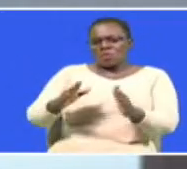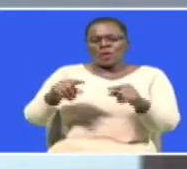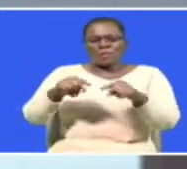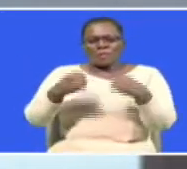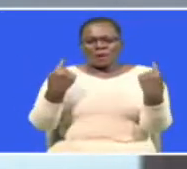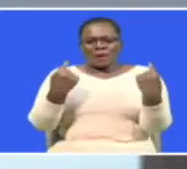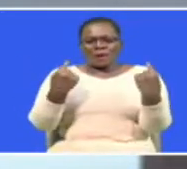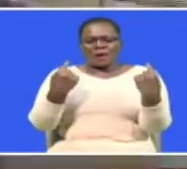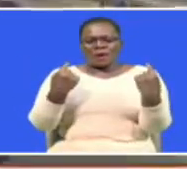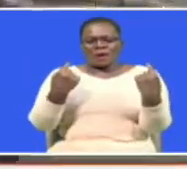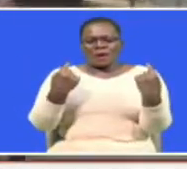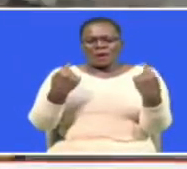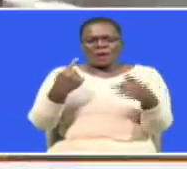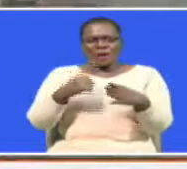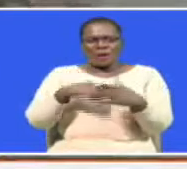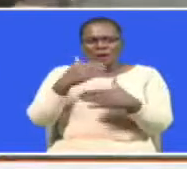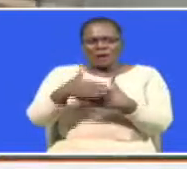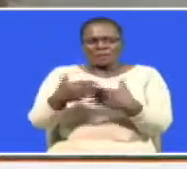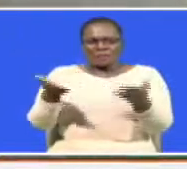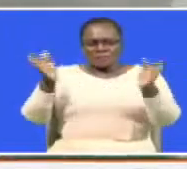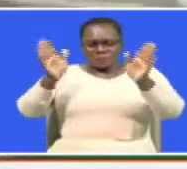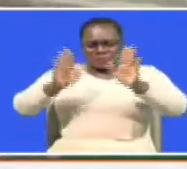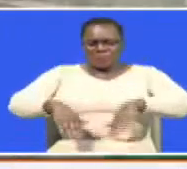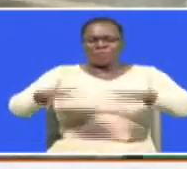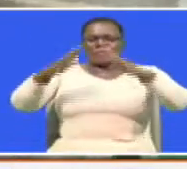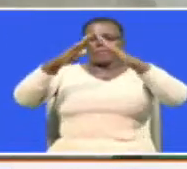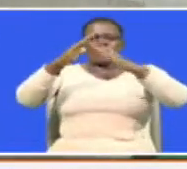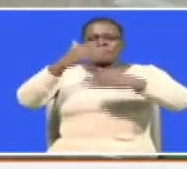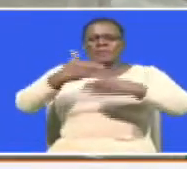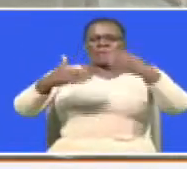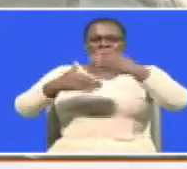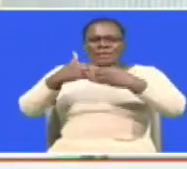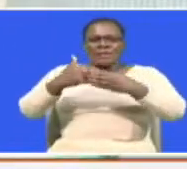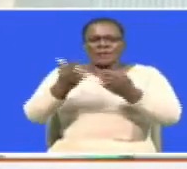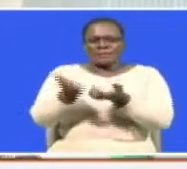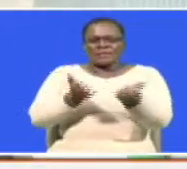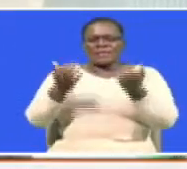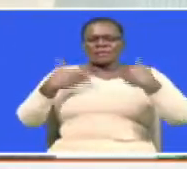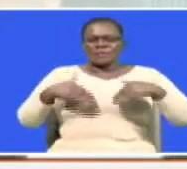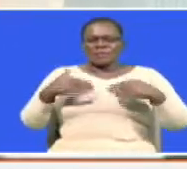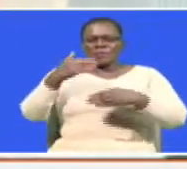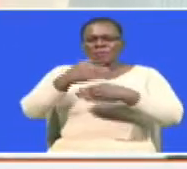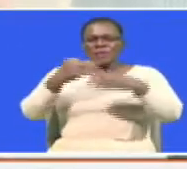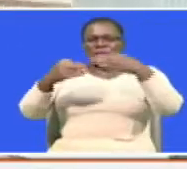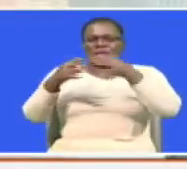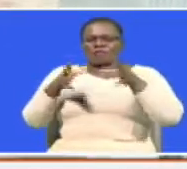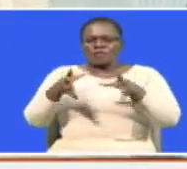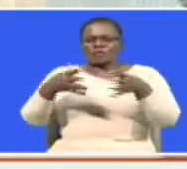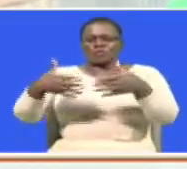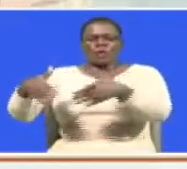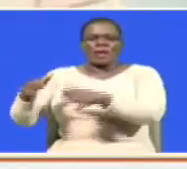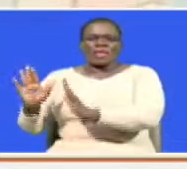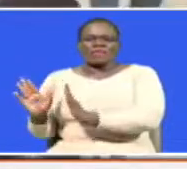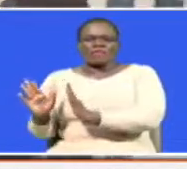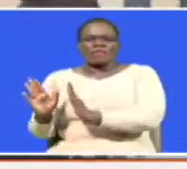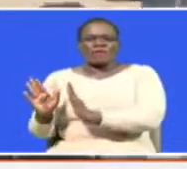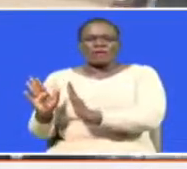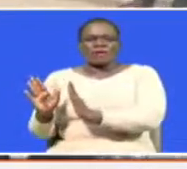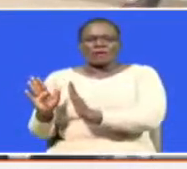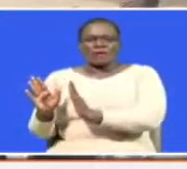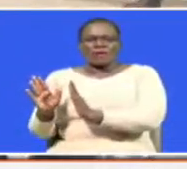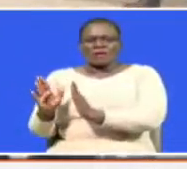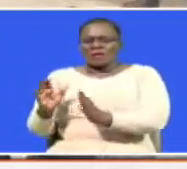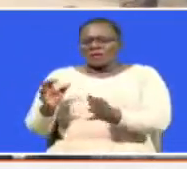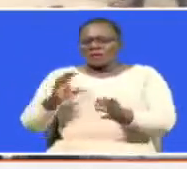by a shrapnel that flew after the collapse of the building. The traders operating in the building were forced to leave the property by